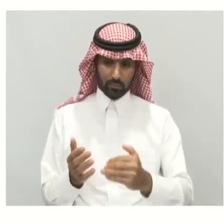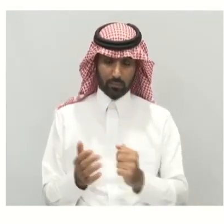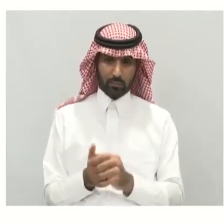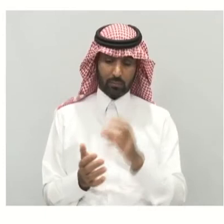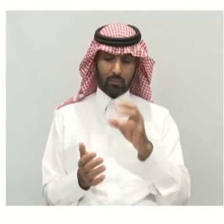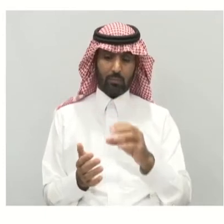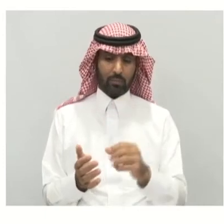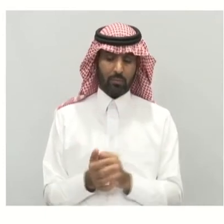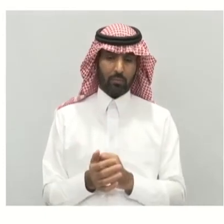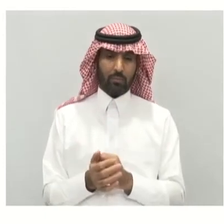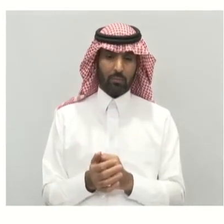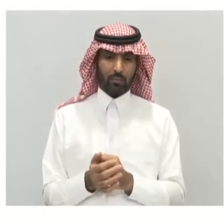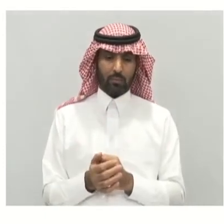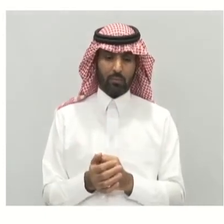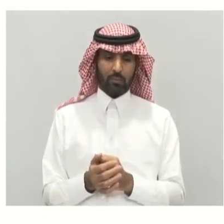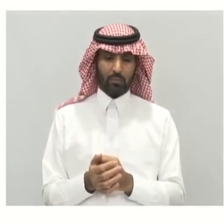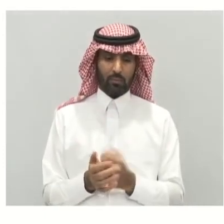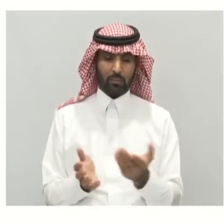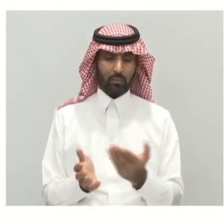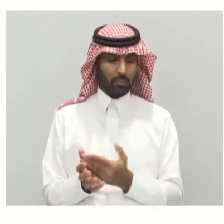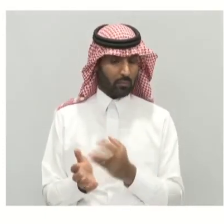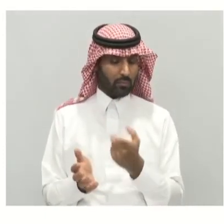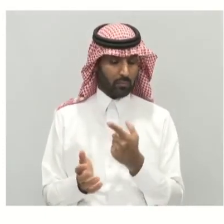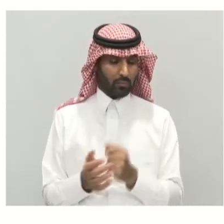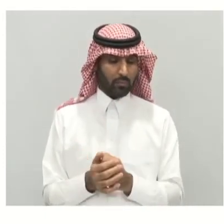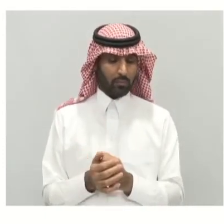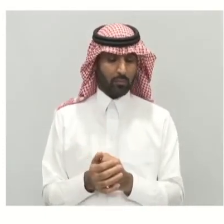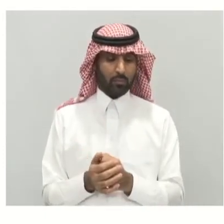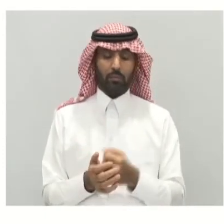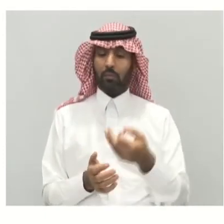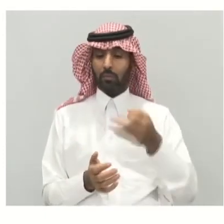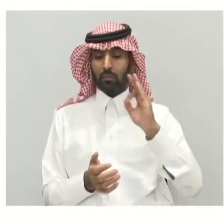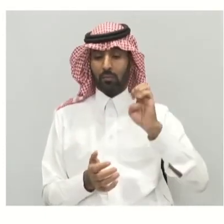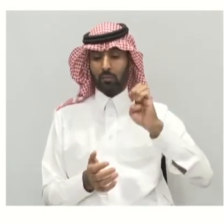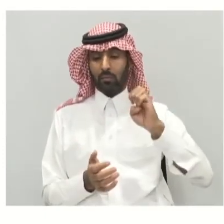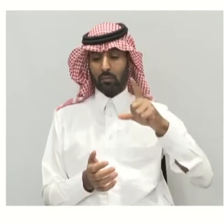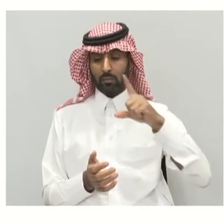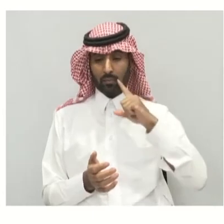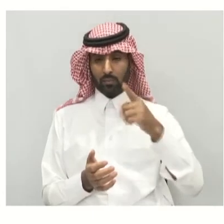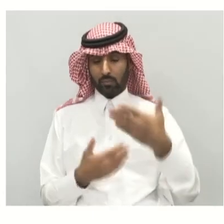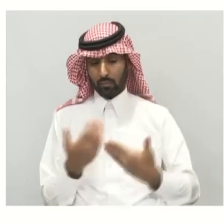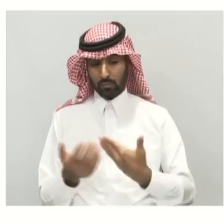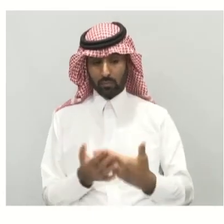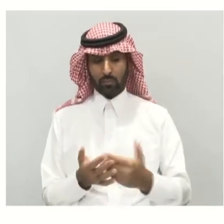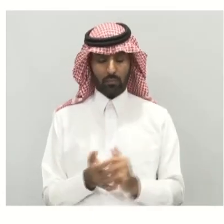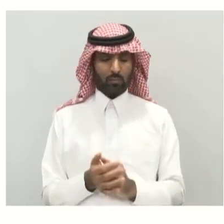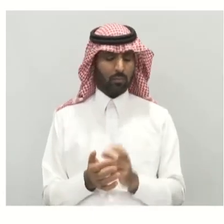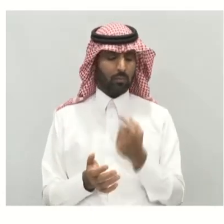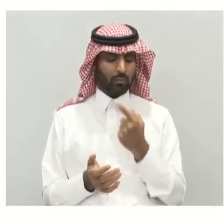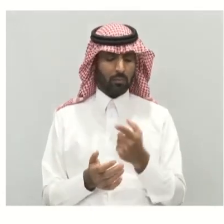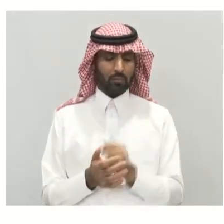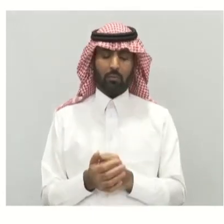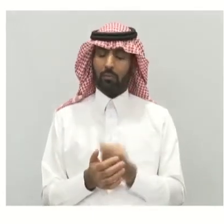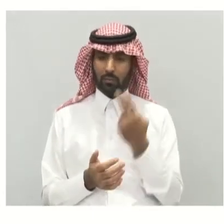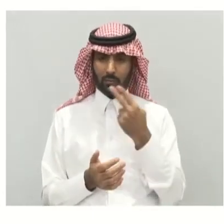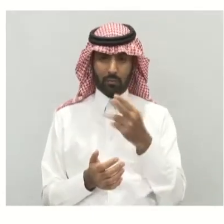in. What did Mitch hear? What did Mitch feel? What kind of adventure did he do? What did Mitch